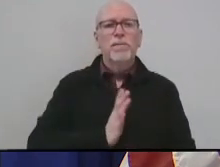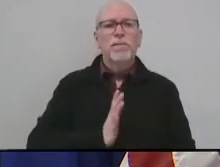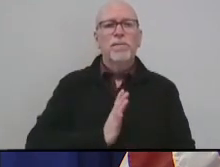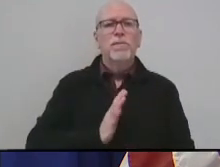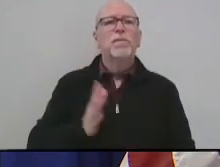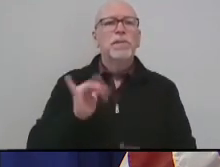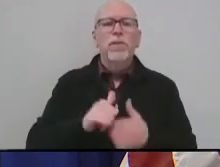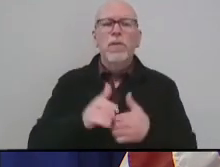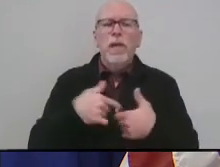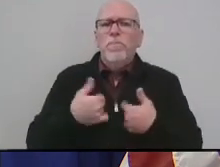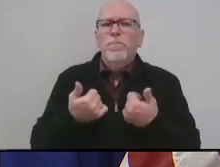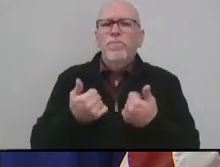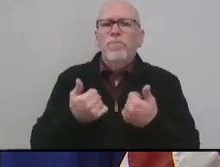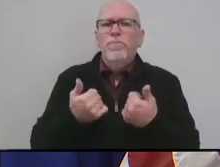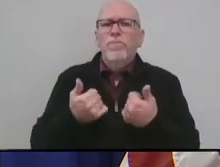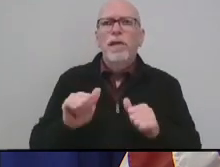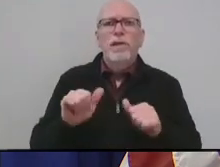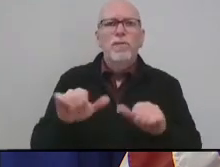and if I get frustrated